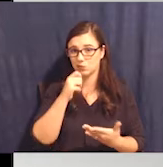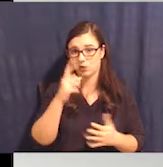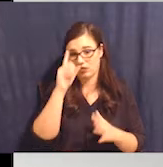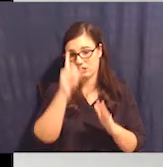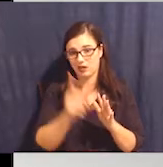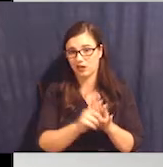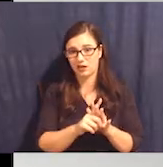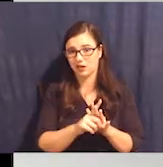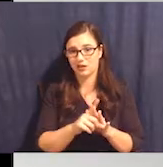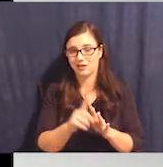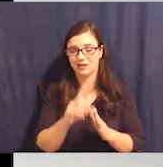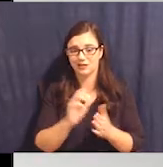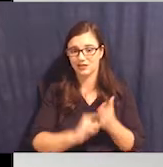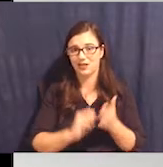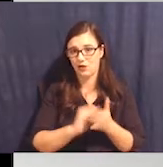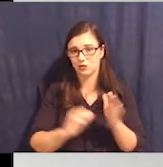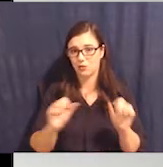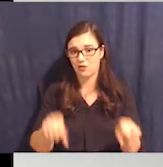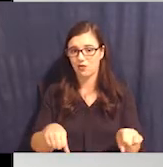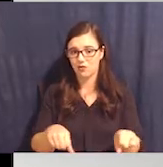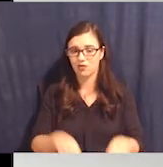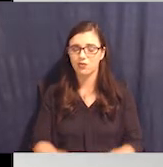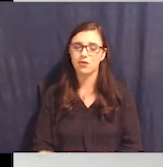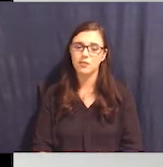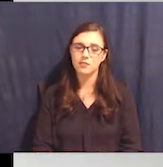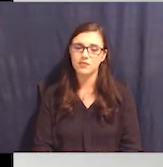might not typically think of as deductible